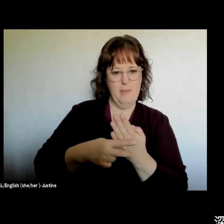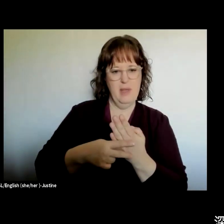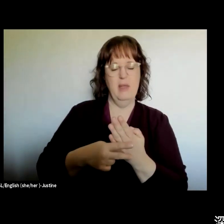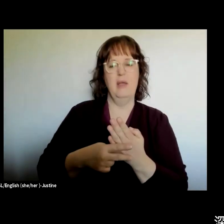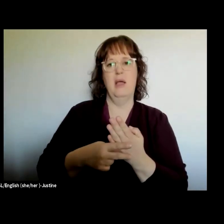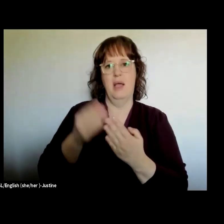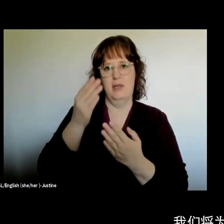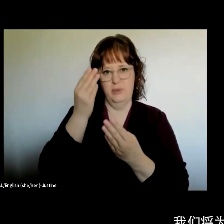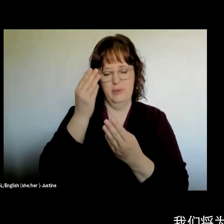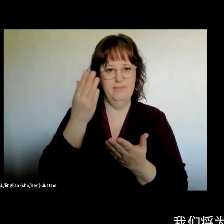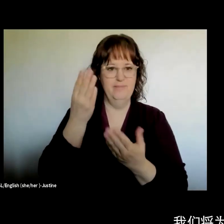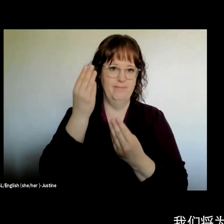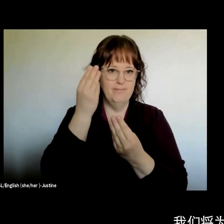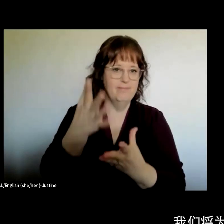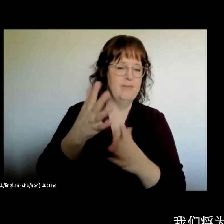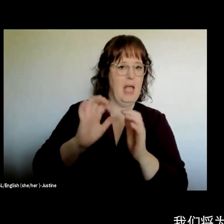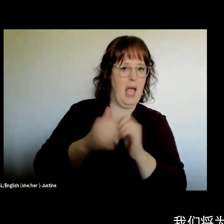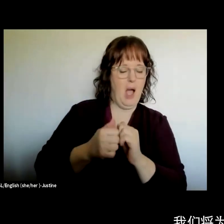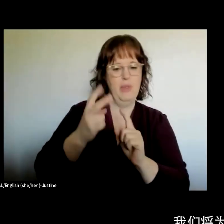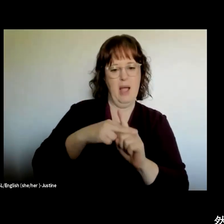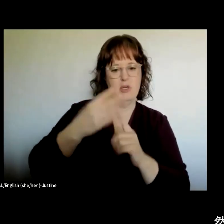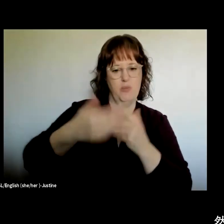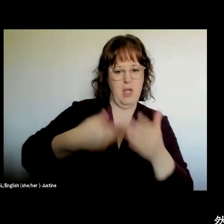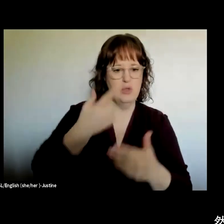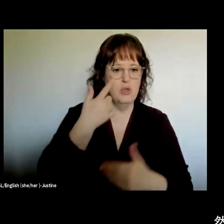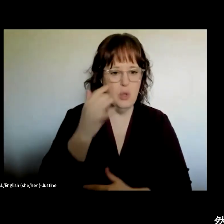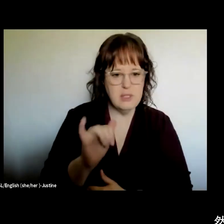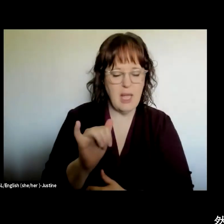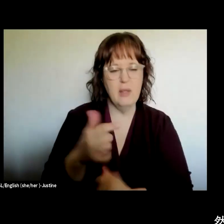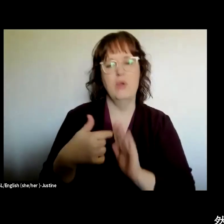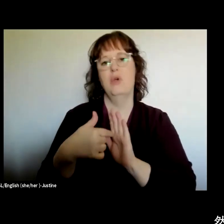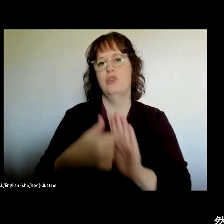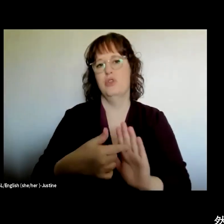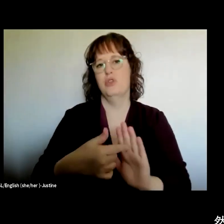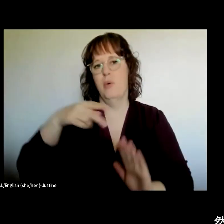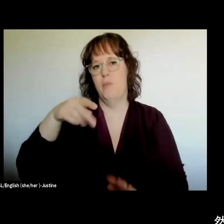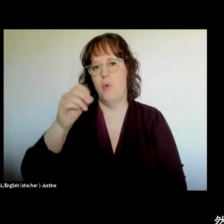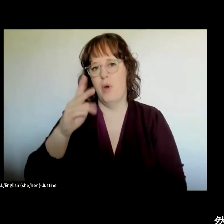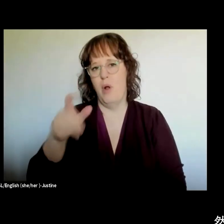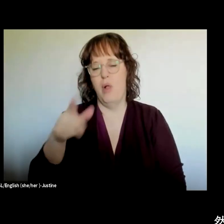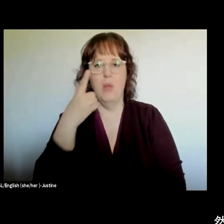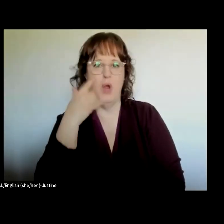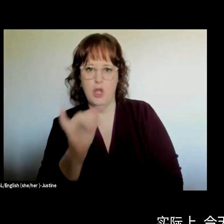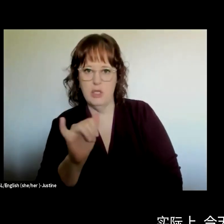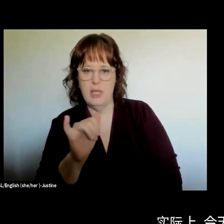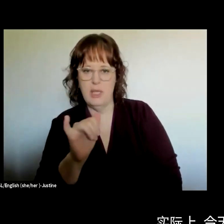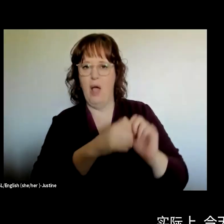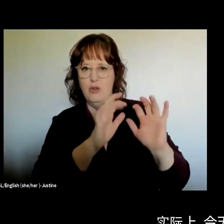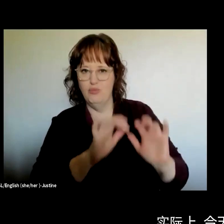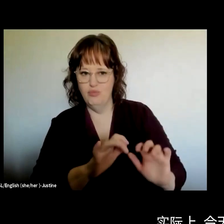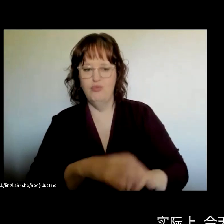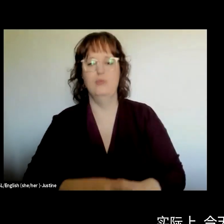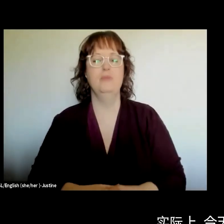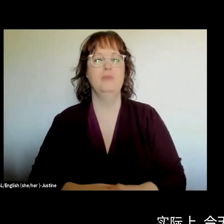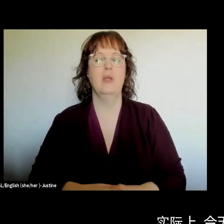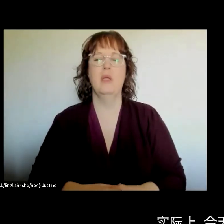application process. We will walk you through the application portal and then hold a brief question and answer session. Realistically, we aren't